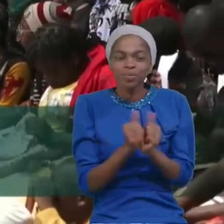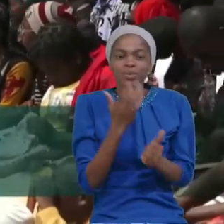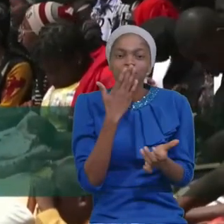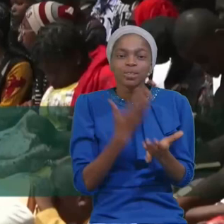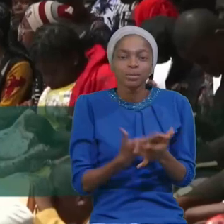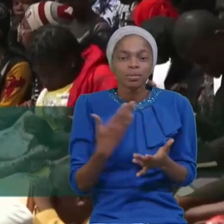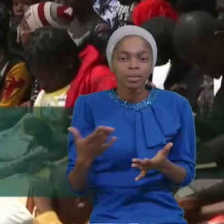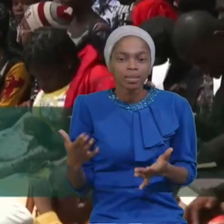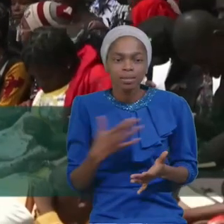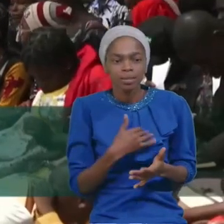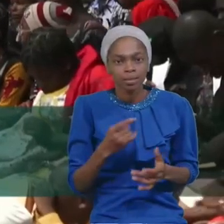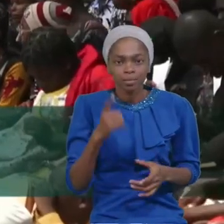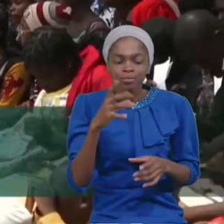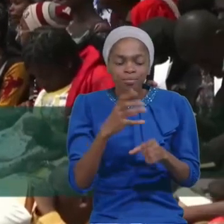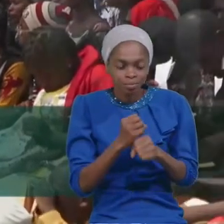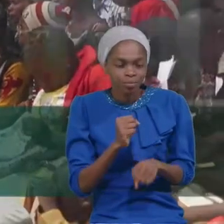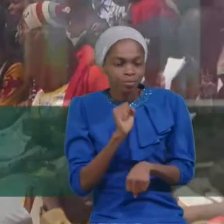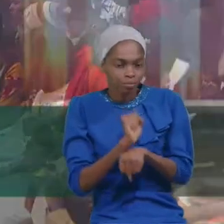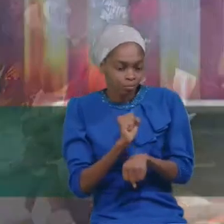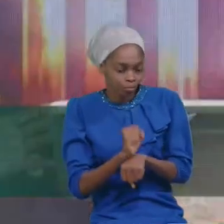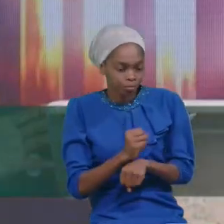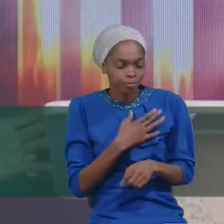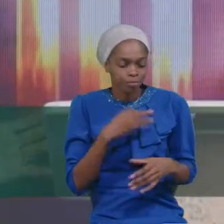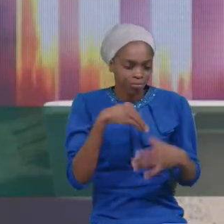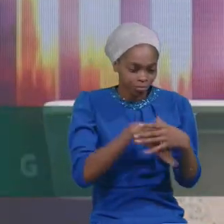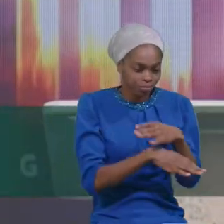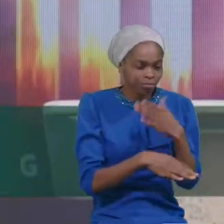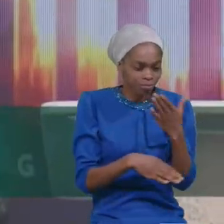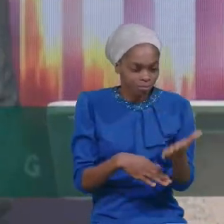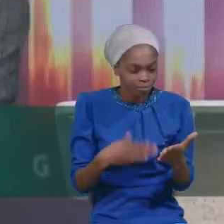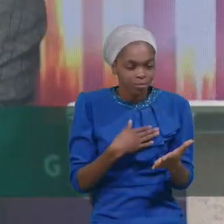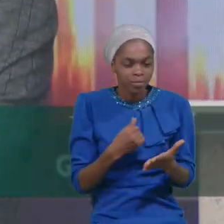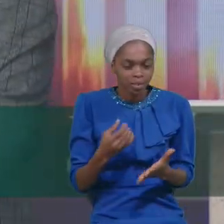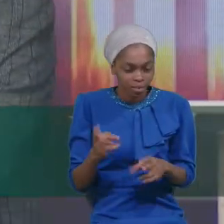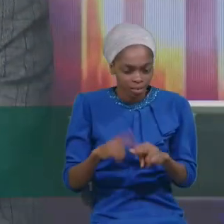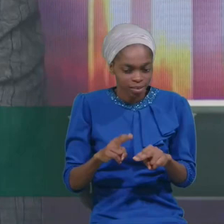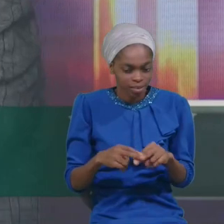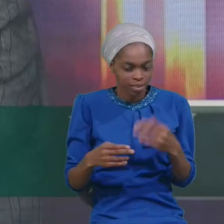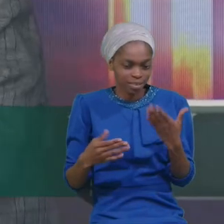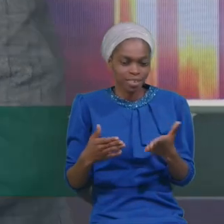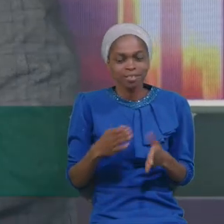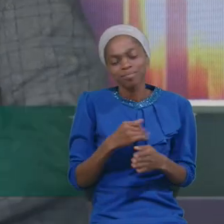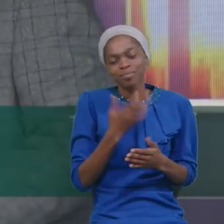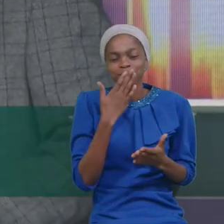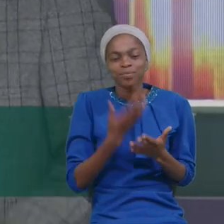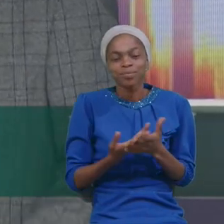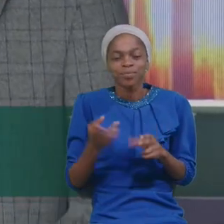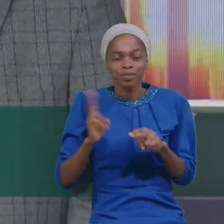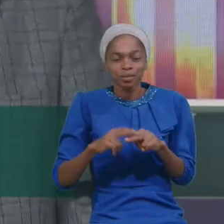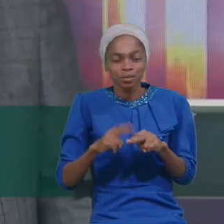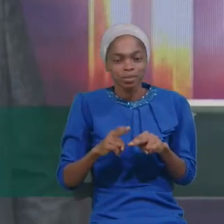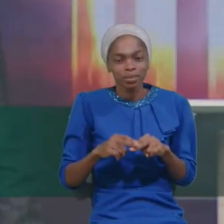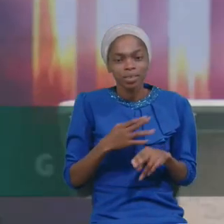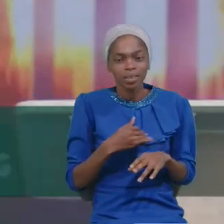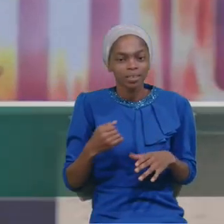in the new chair at the new desk or the new table, and you open the window screen, you look out